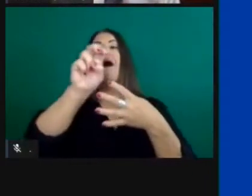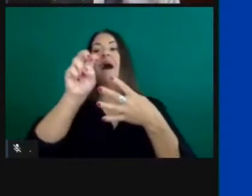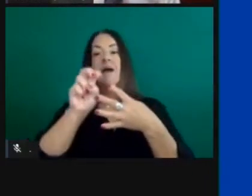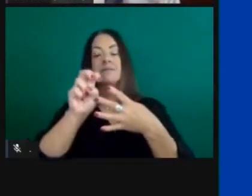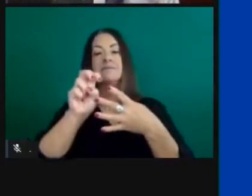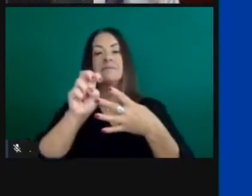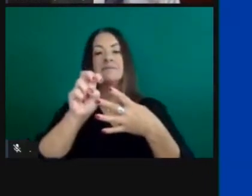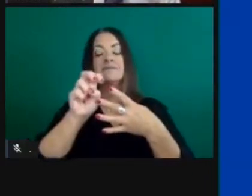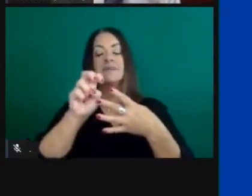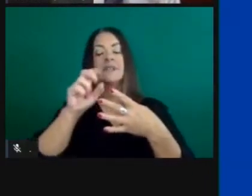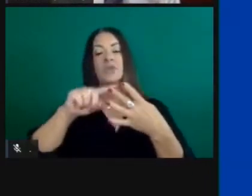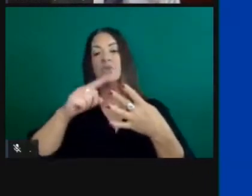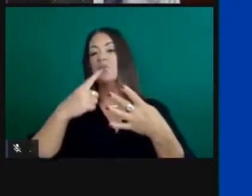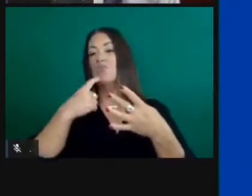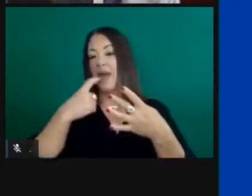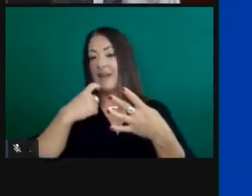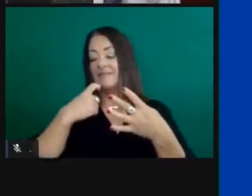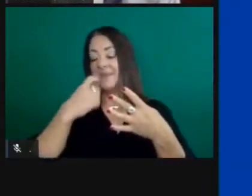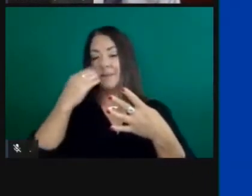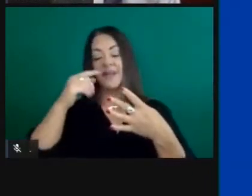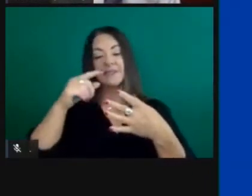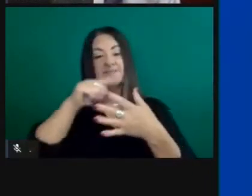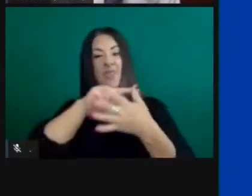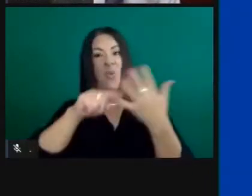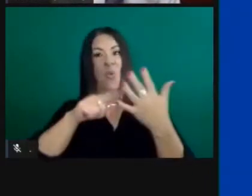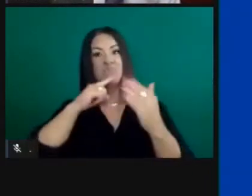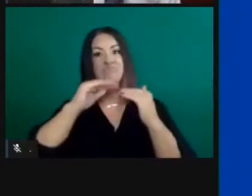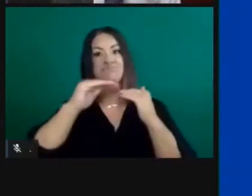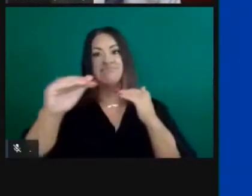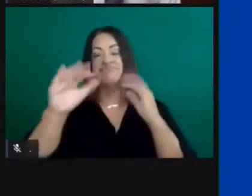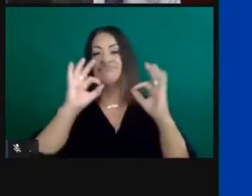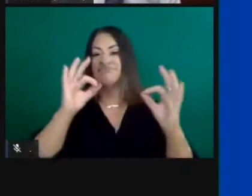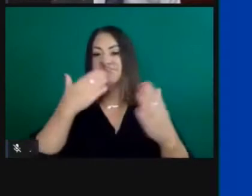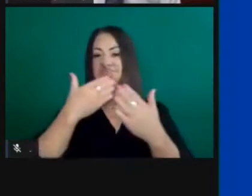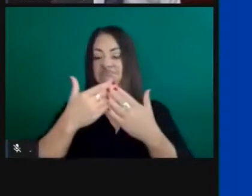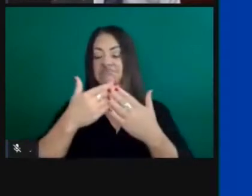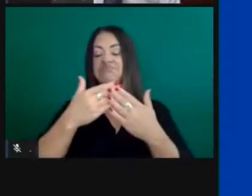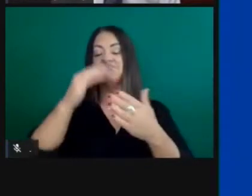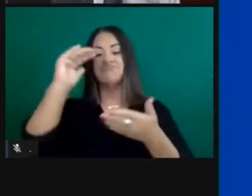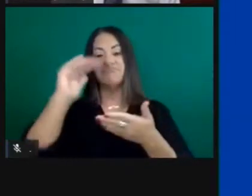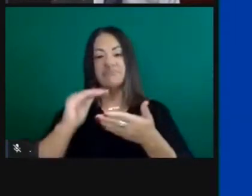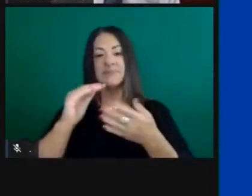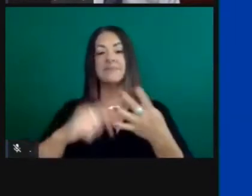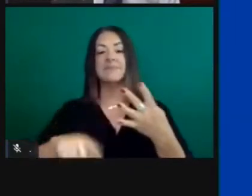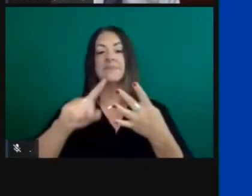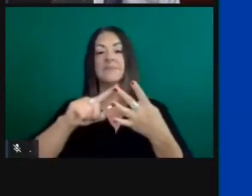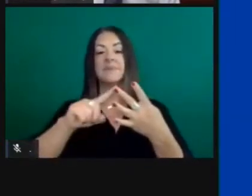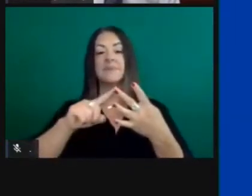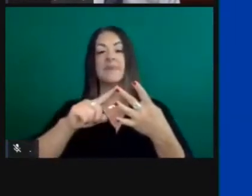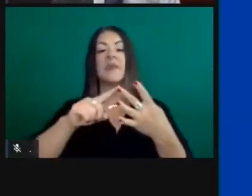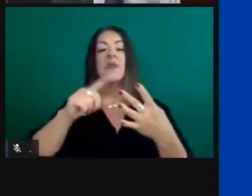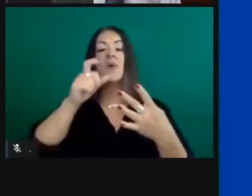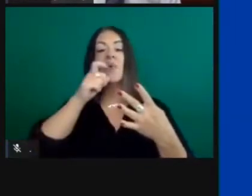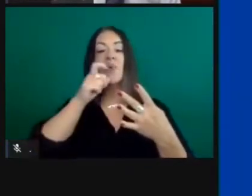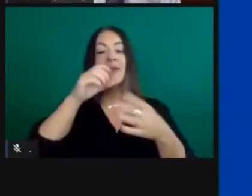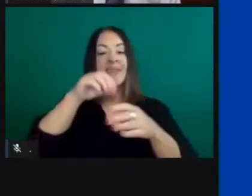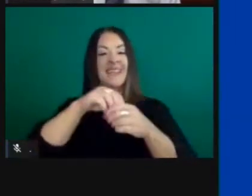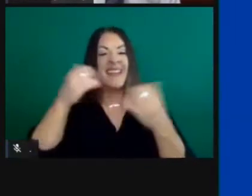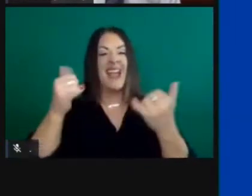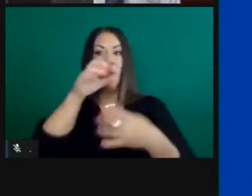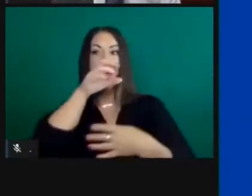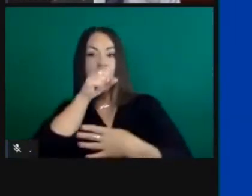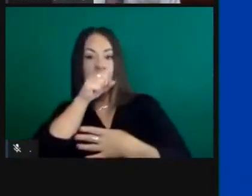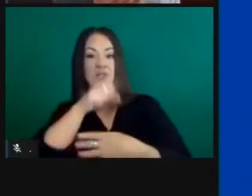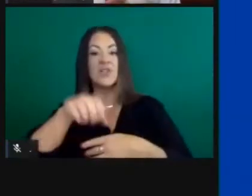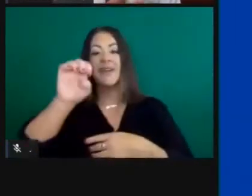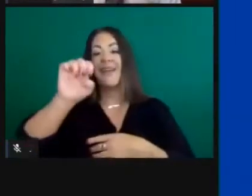of orange, moving from red to orange, we saw El Dorado, Lassen, and Nevada counties all moving